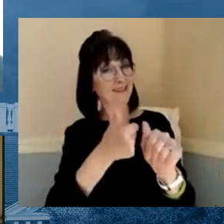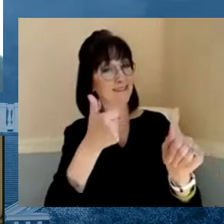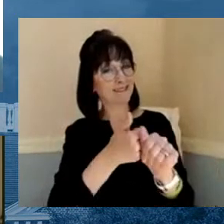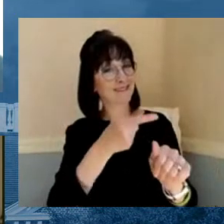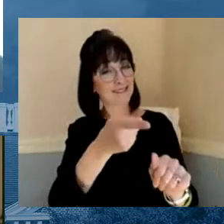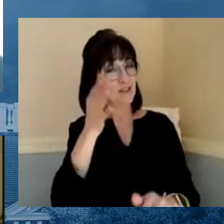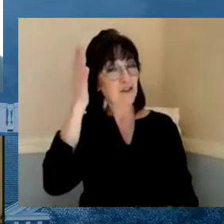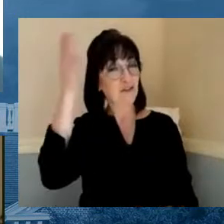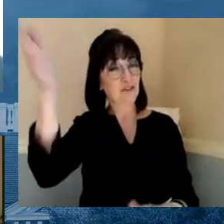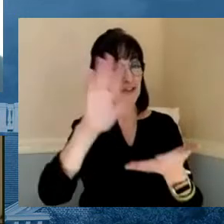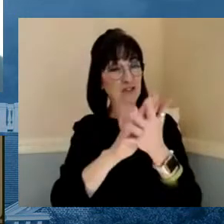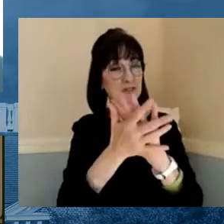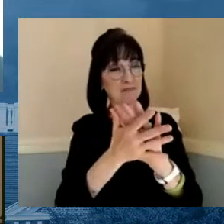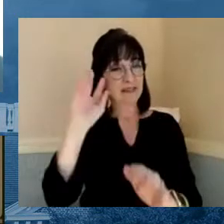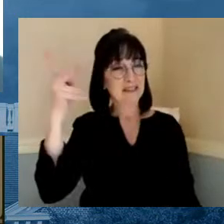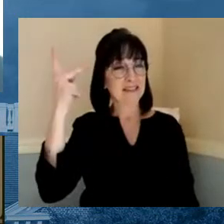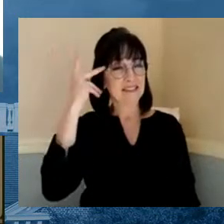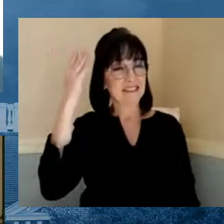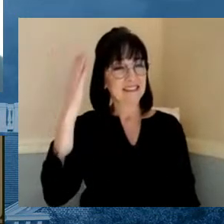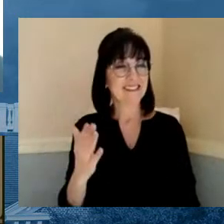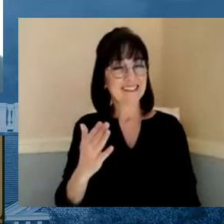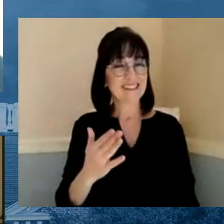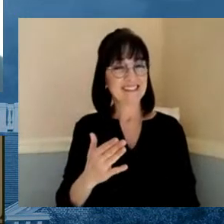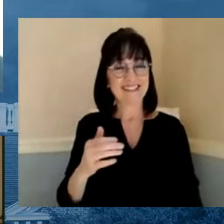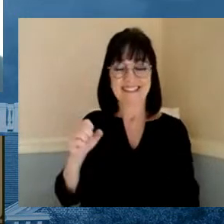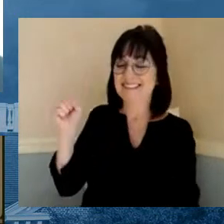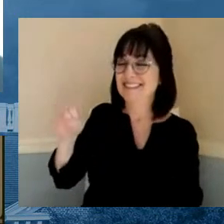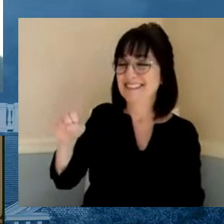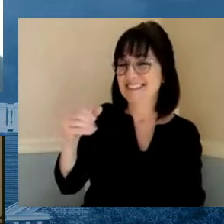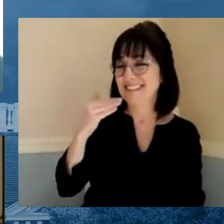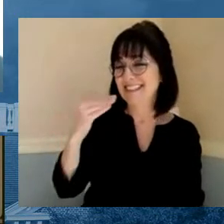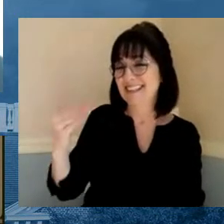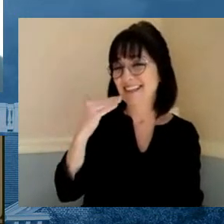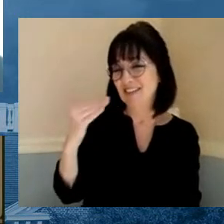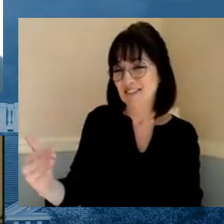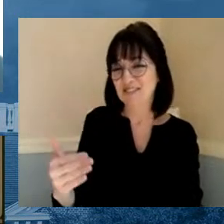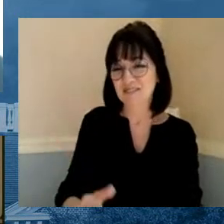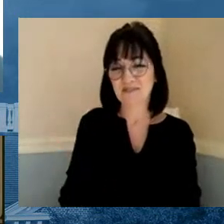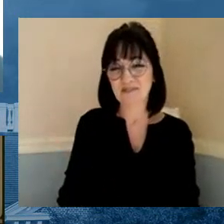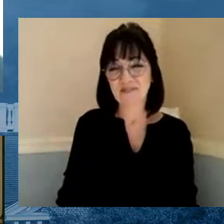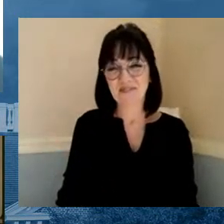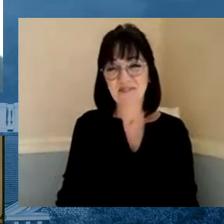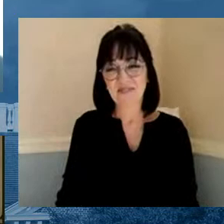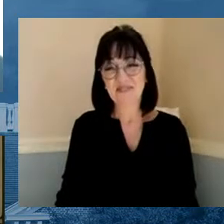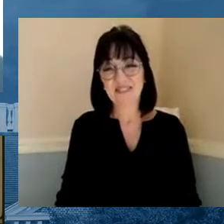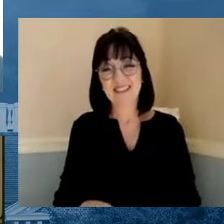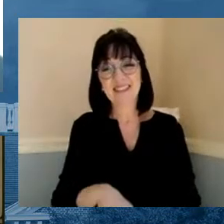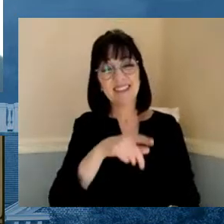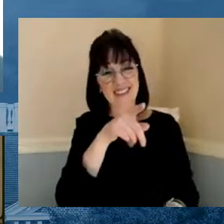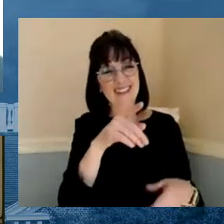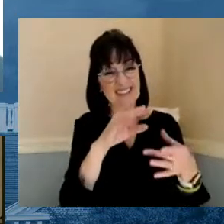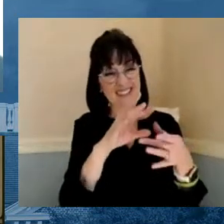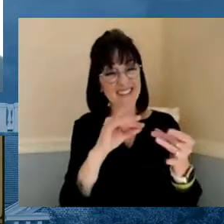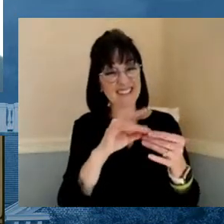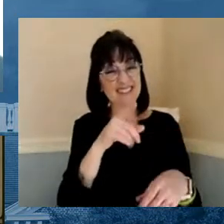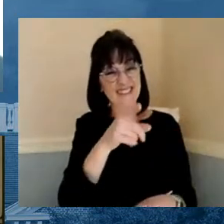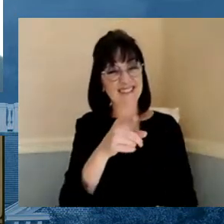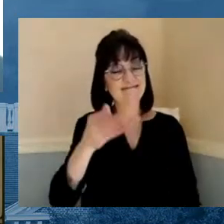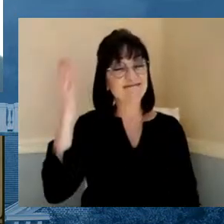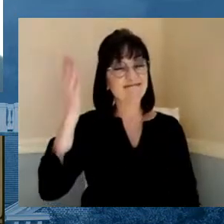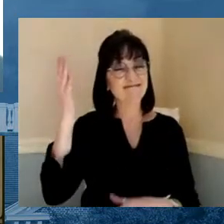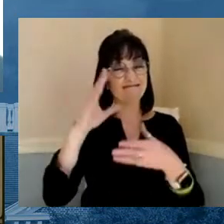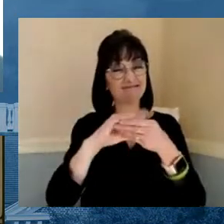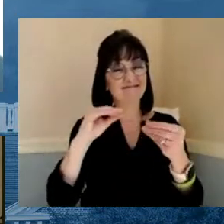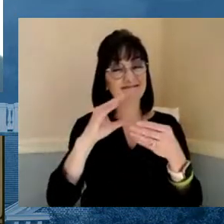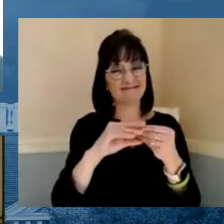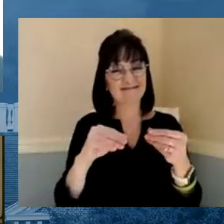politician. Yeah. It does. Thank you. It is, as you say, nerve-wracking. Public speaking, one of the things that when they